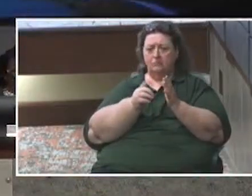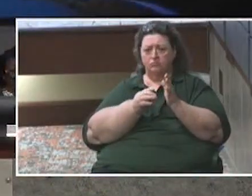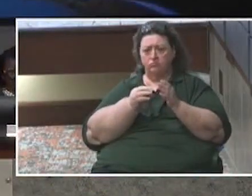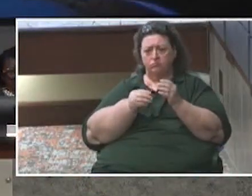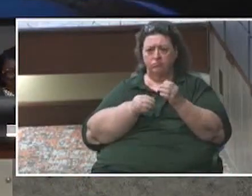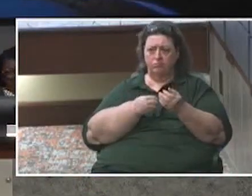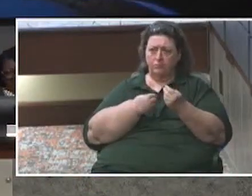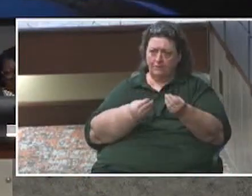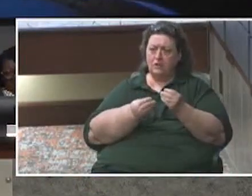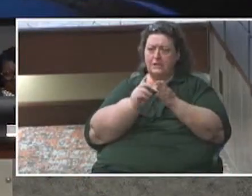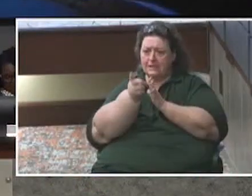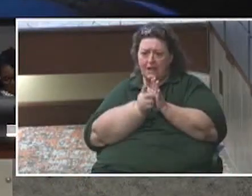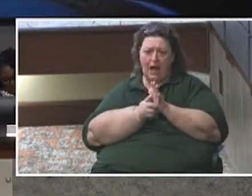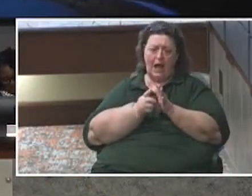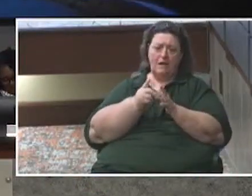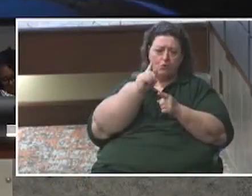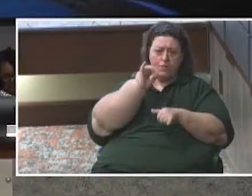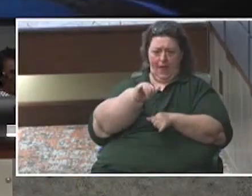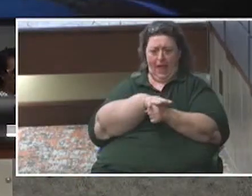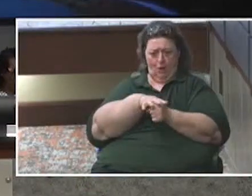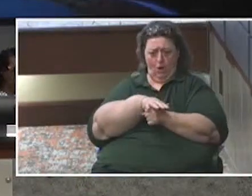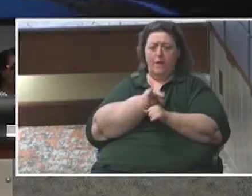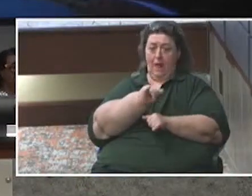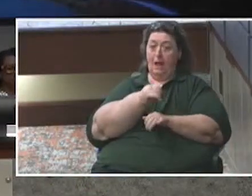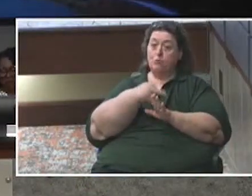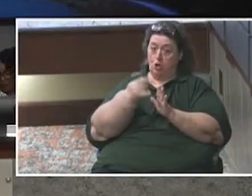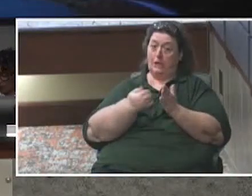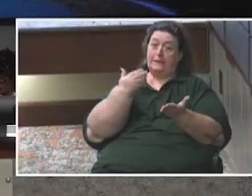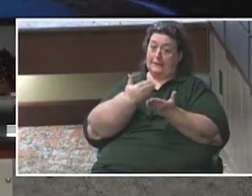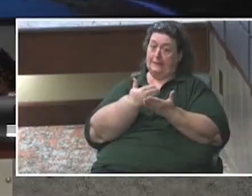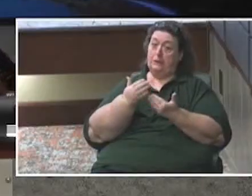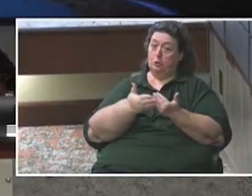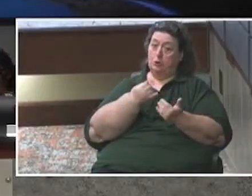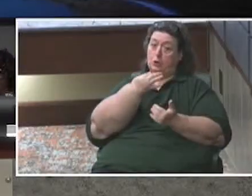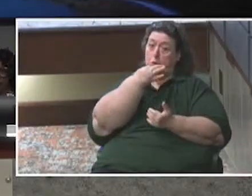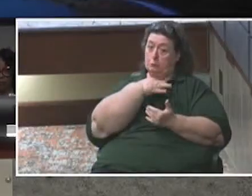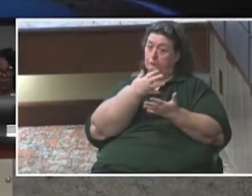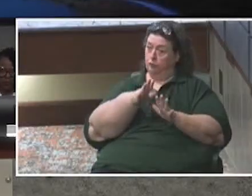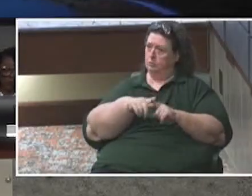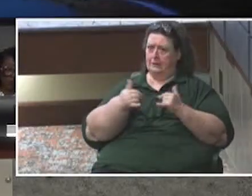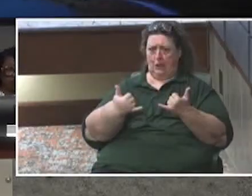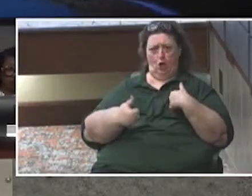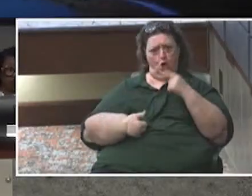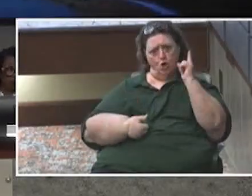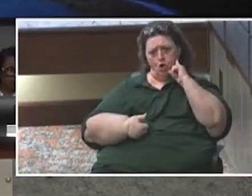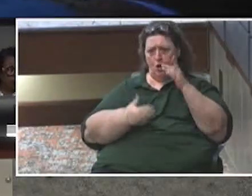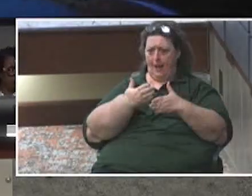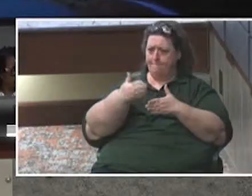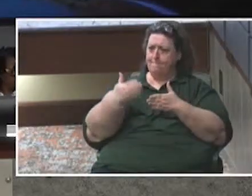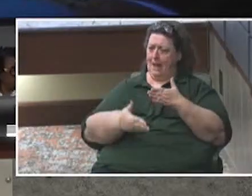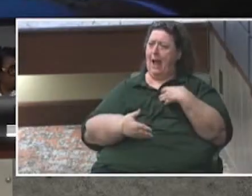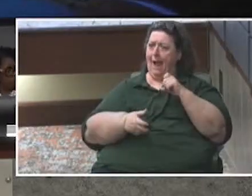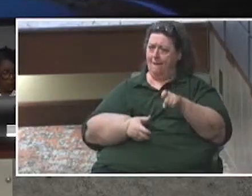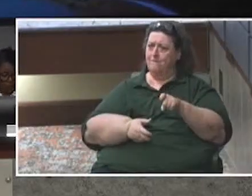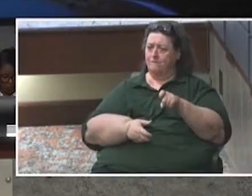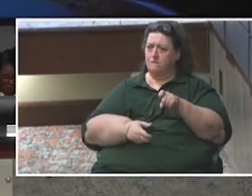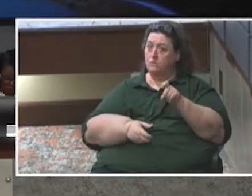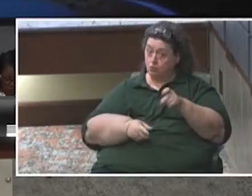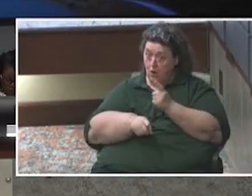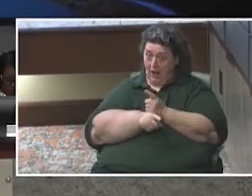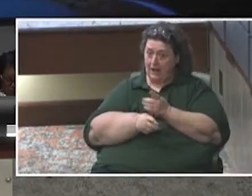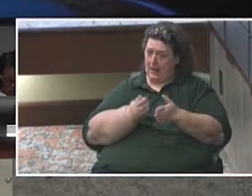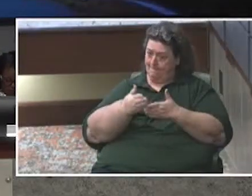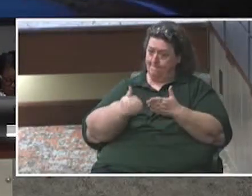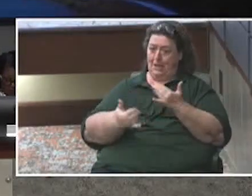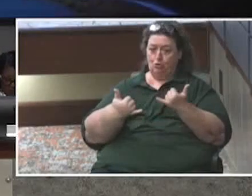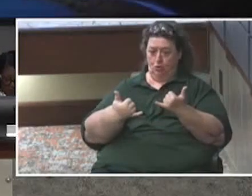of the space. This project is nearing completion, although I heard today it's complete. Yep, got a head shake back there, so it's complete today.